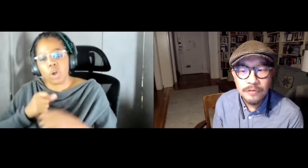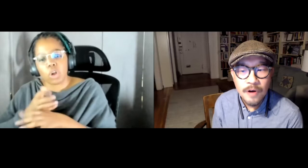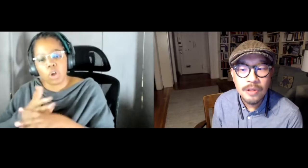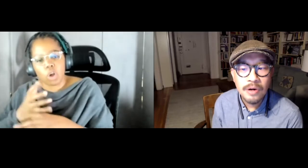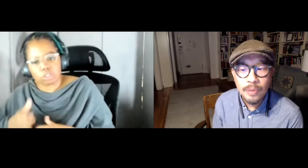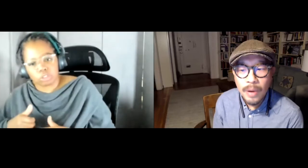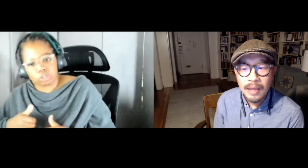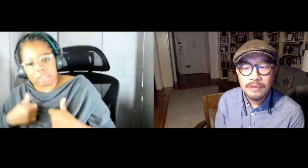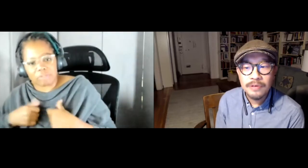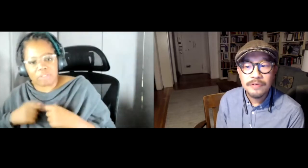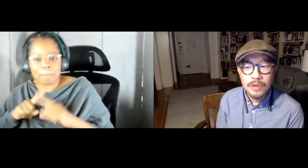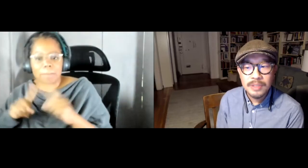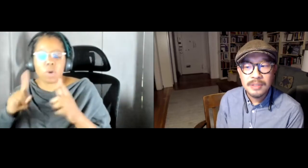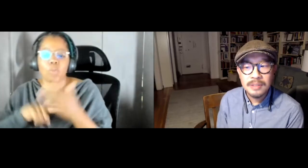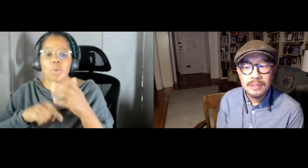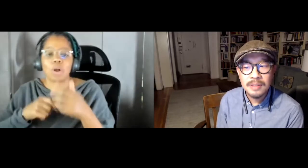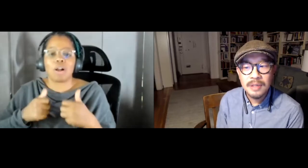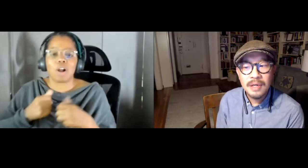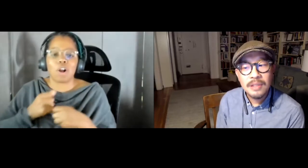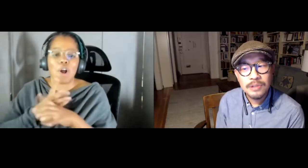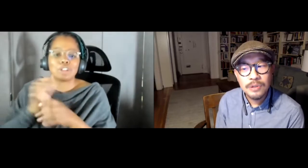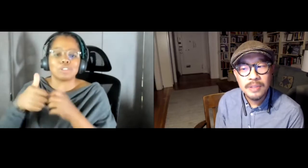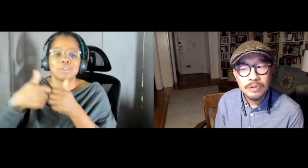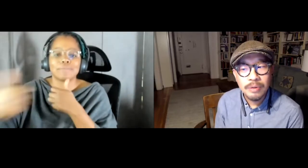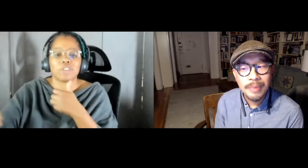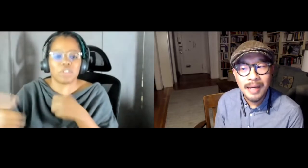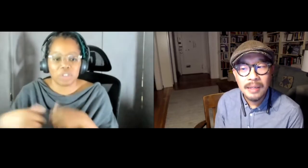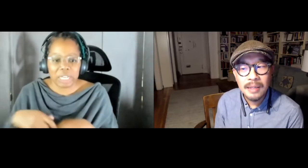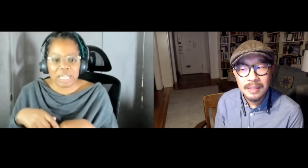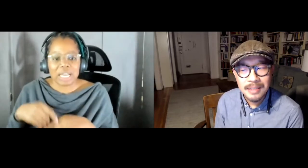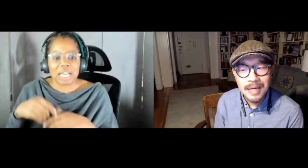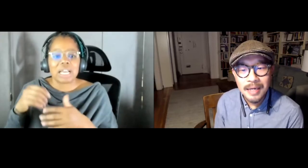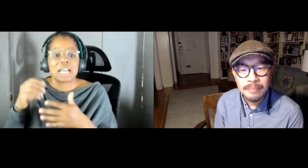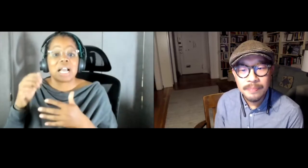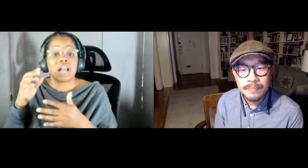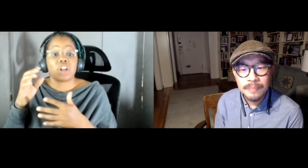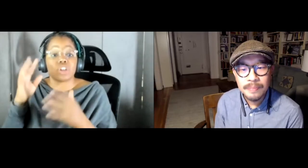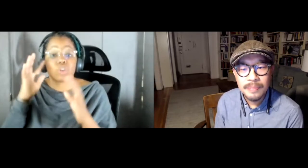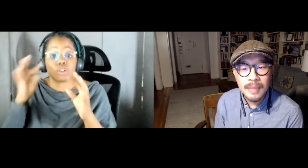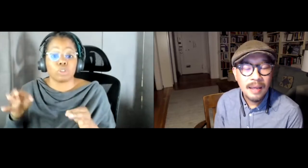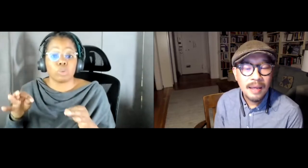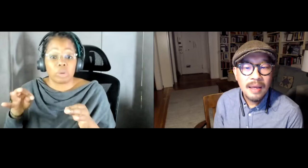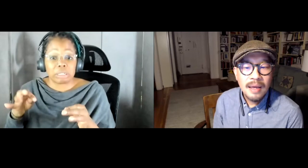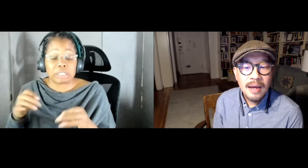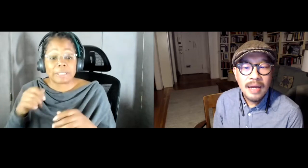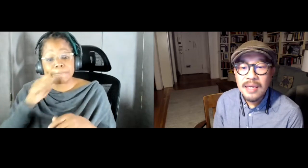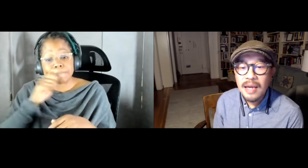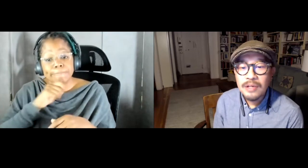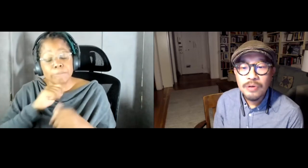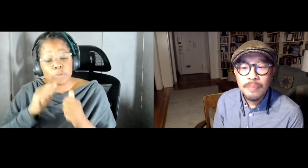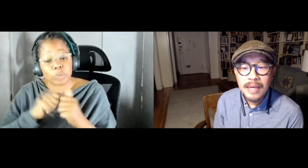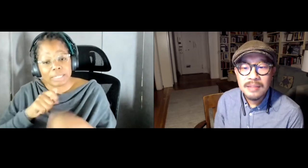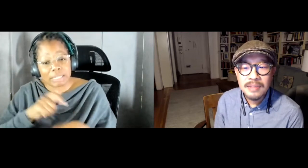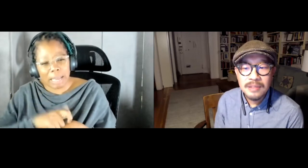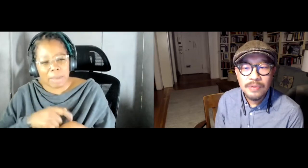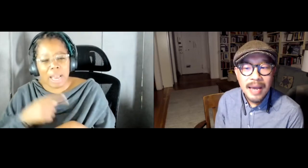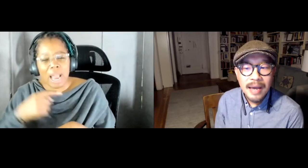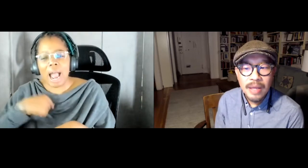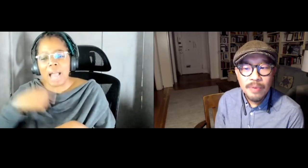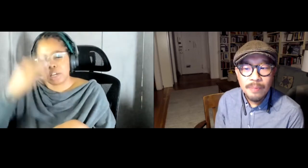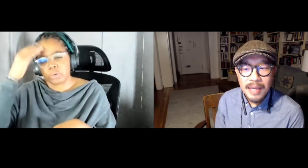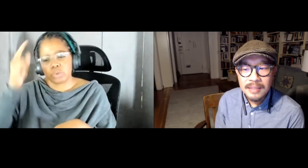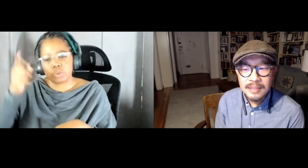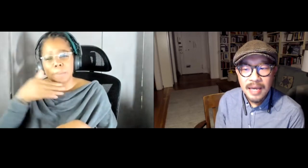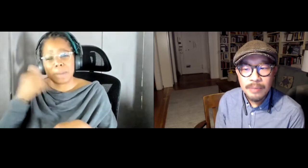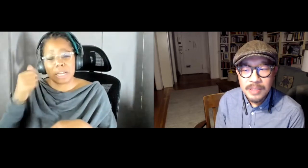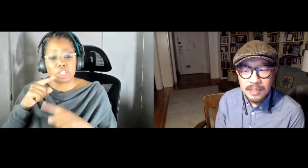you farther away. For instance, the choice to abide in time. I think I knew you best, and so now